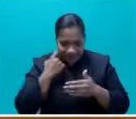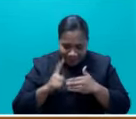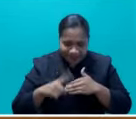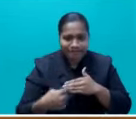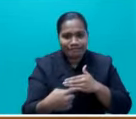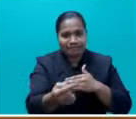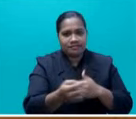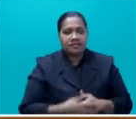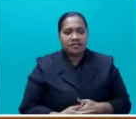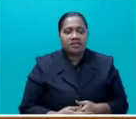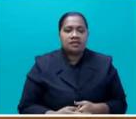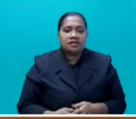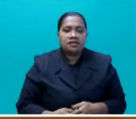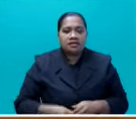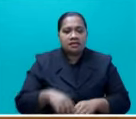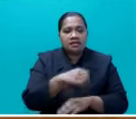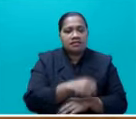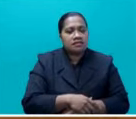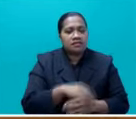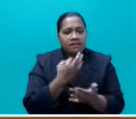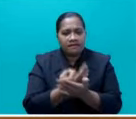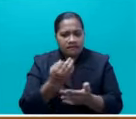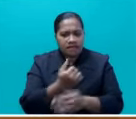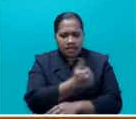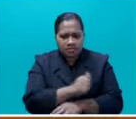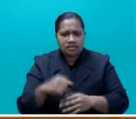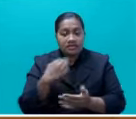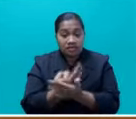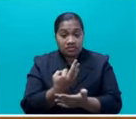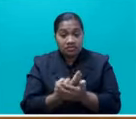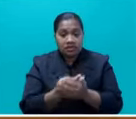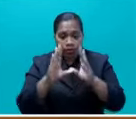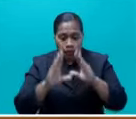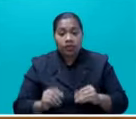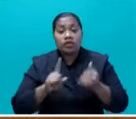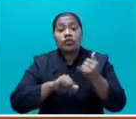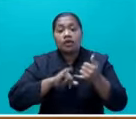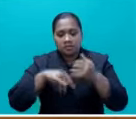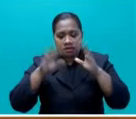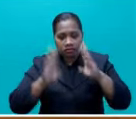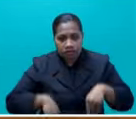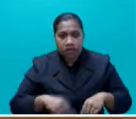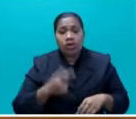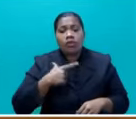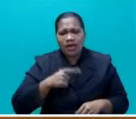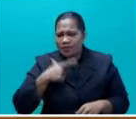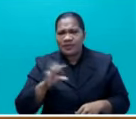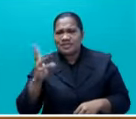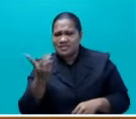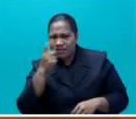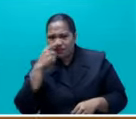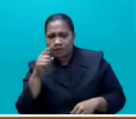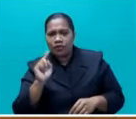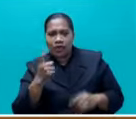The Asian financial meltdown, the US financial crash, were all because some officials decided to paint rosy pictures when